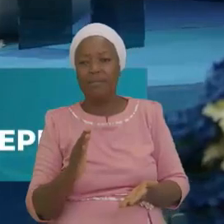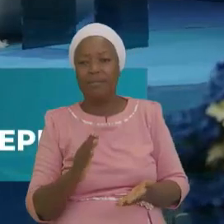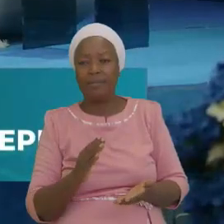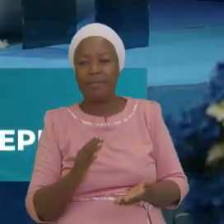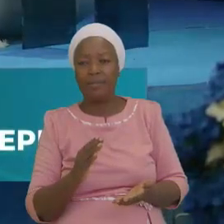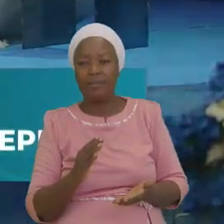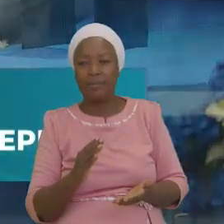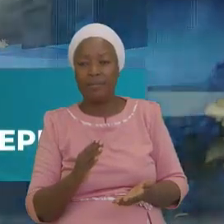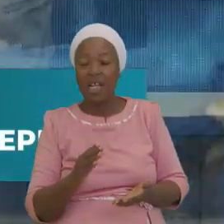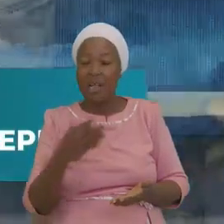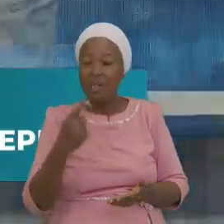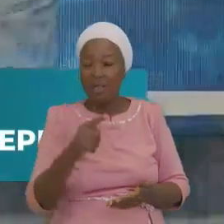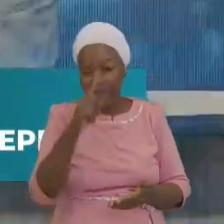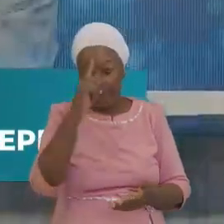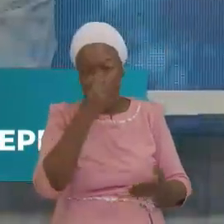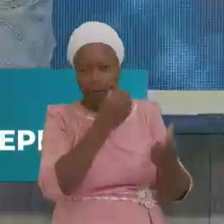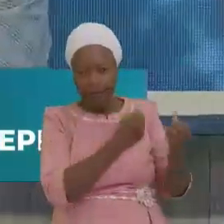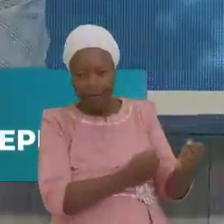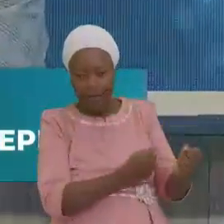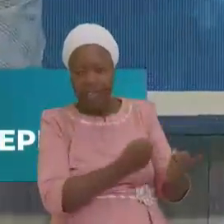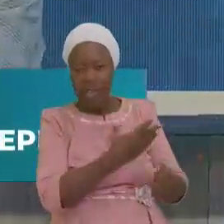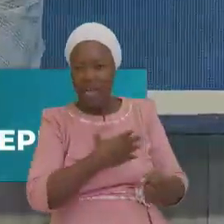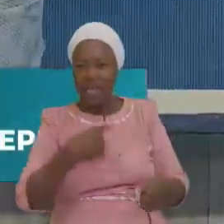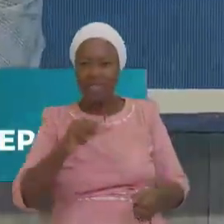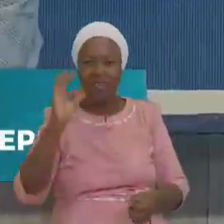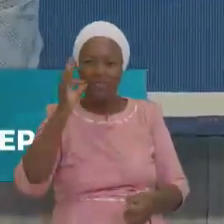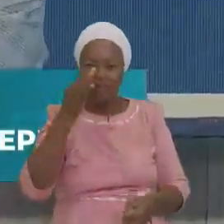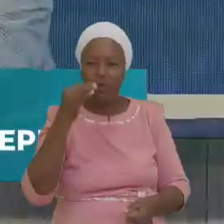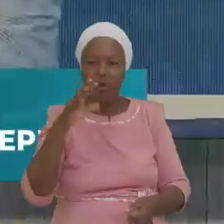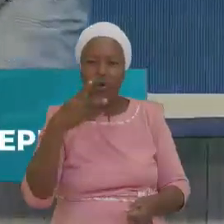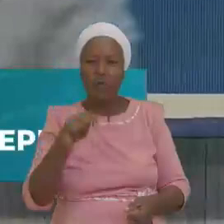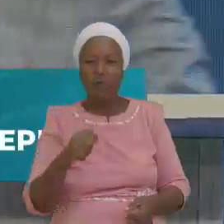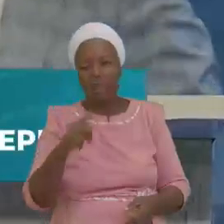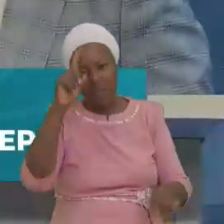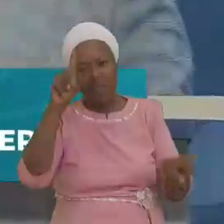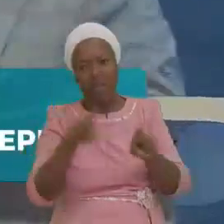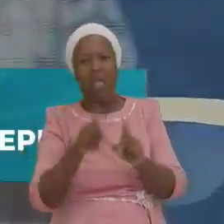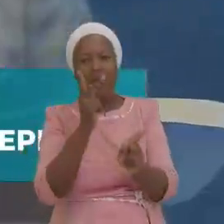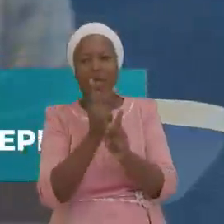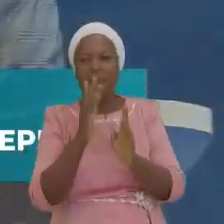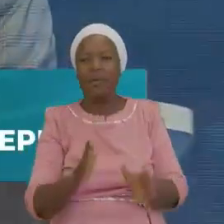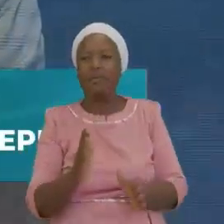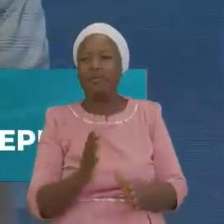The faith and the fruit of the pact keeper.